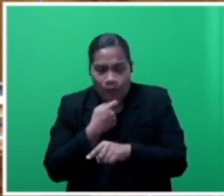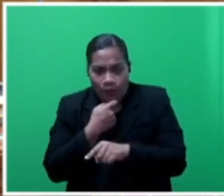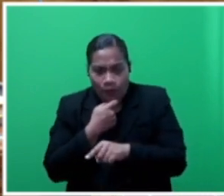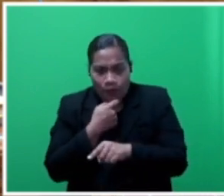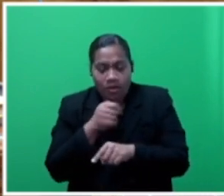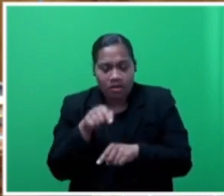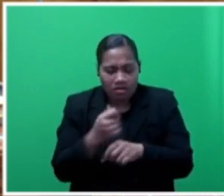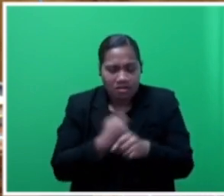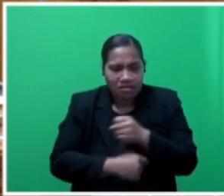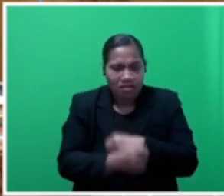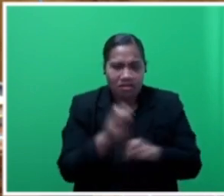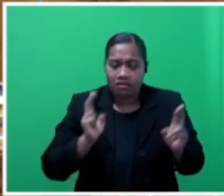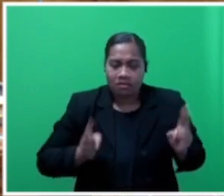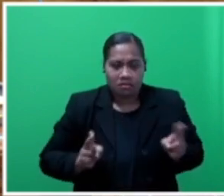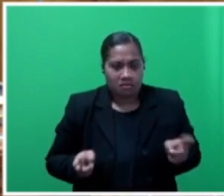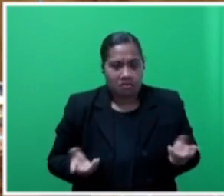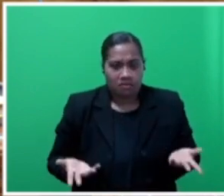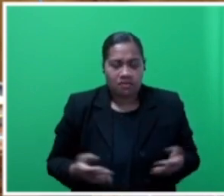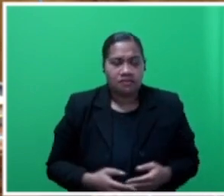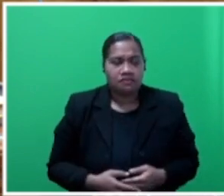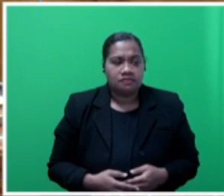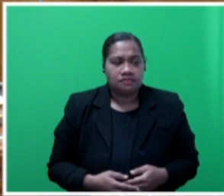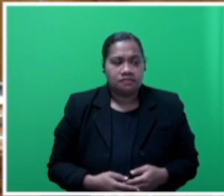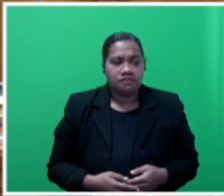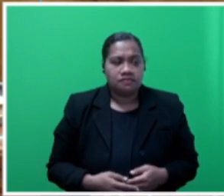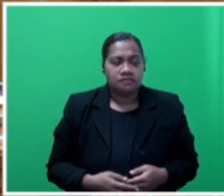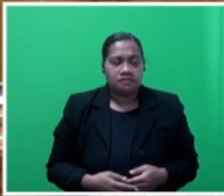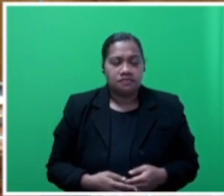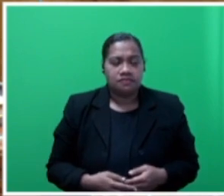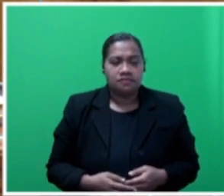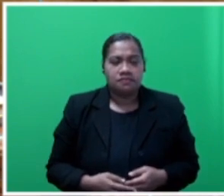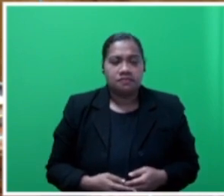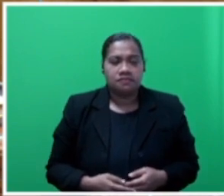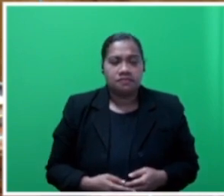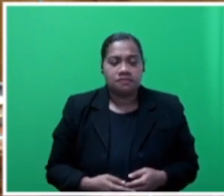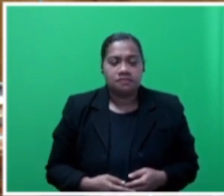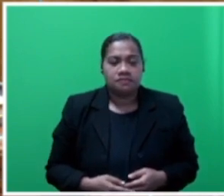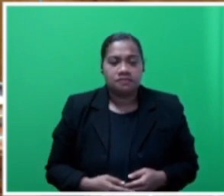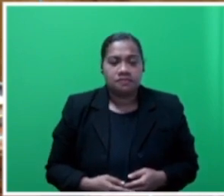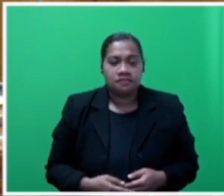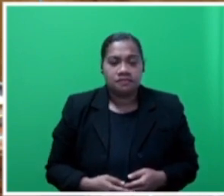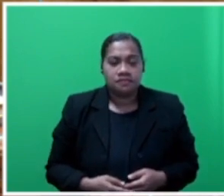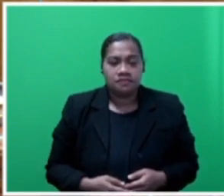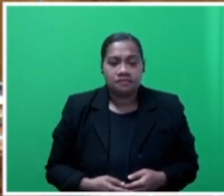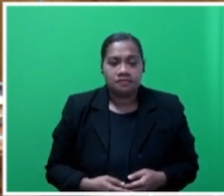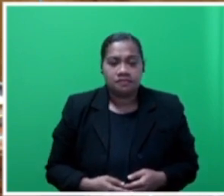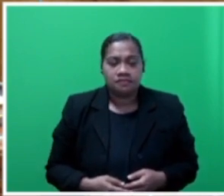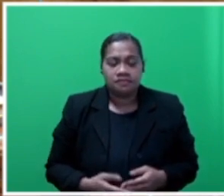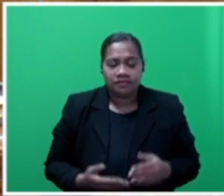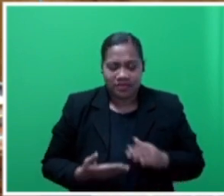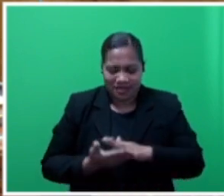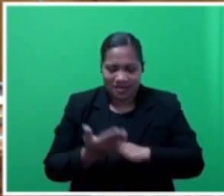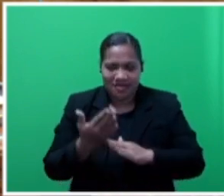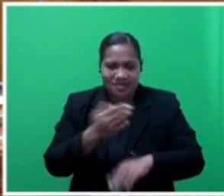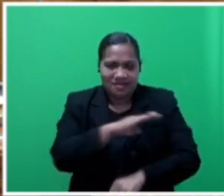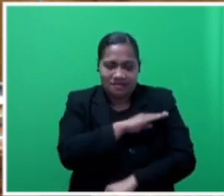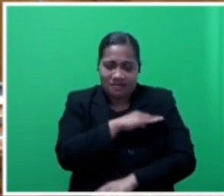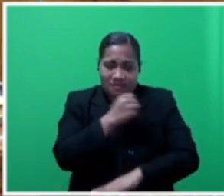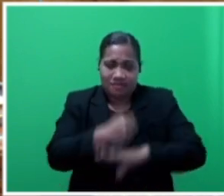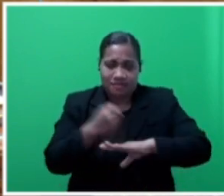the norm under the Bainiwatama government. Sir, I say this